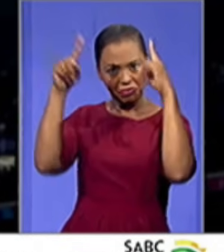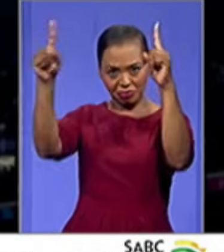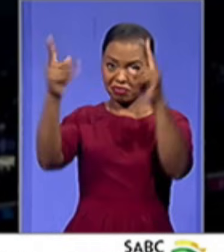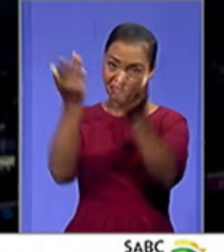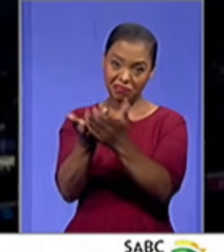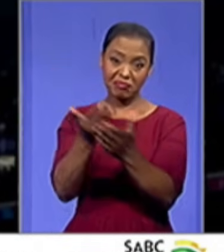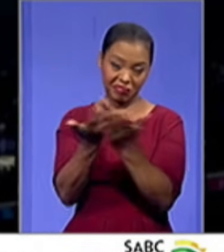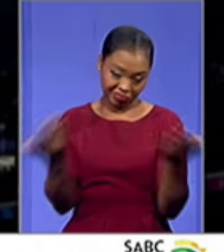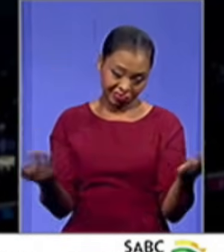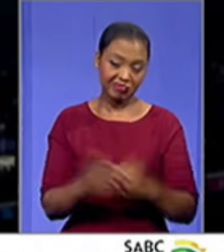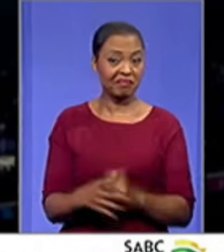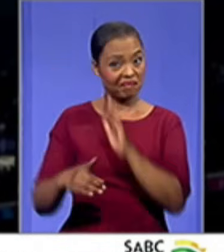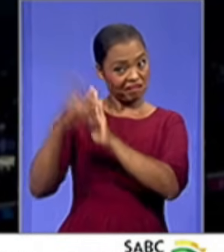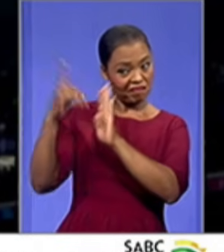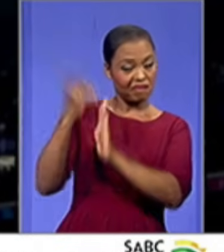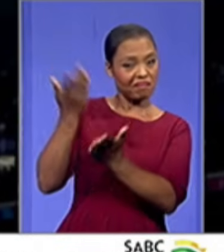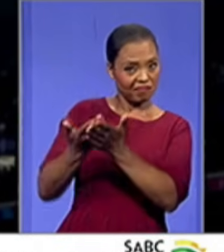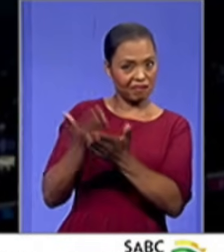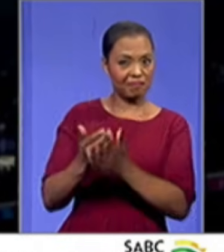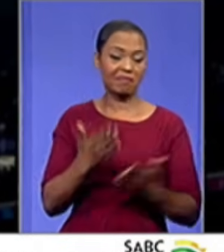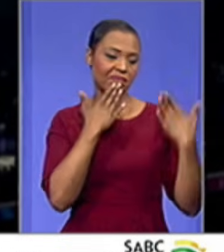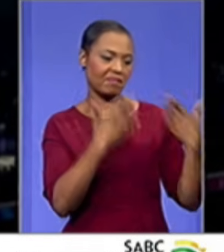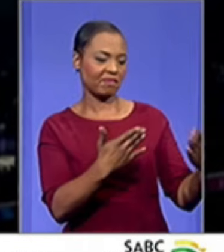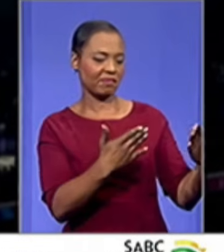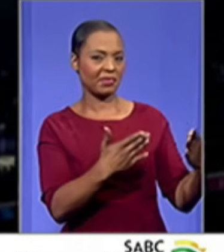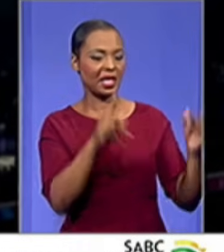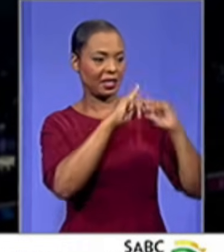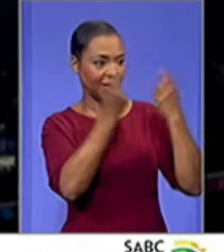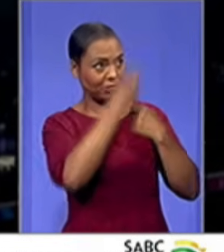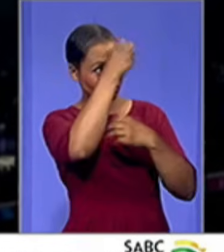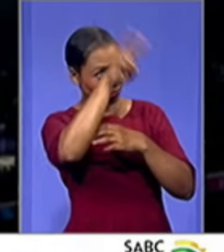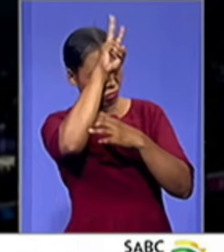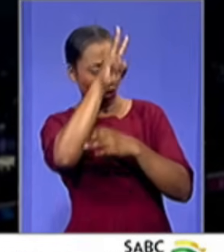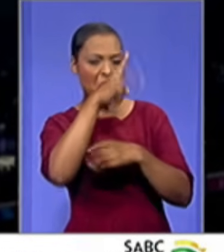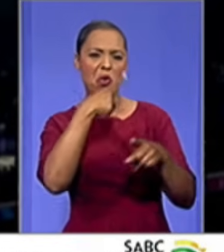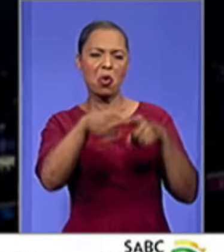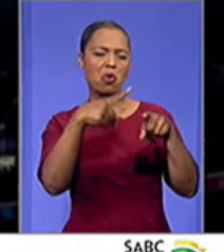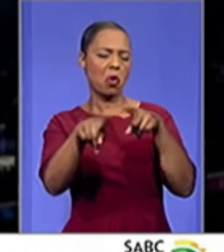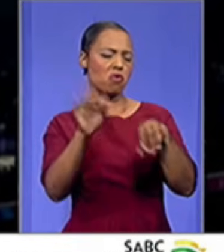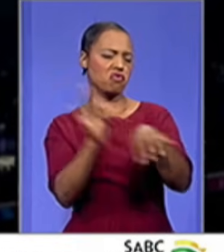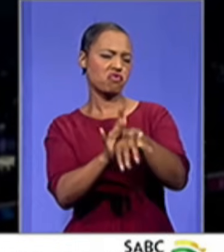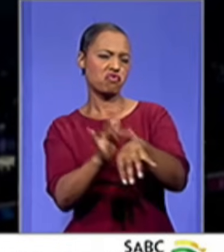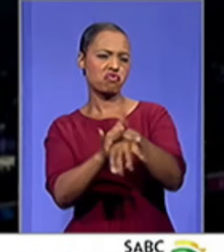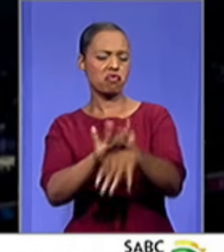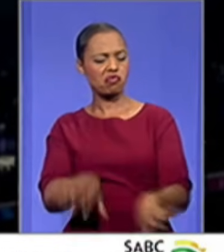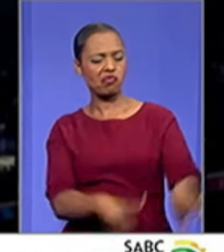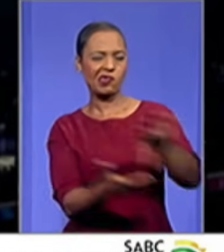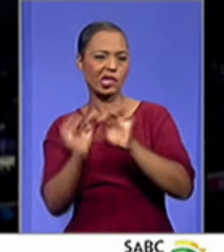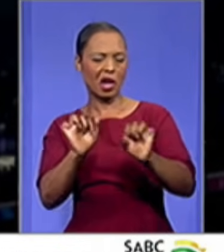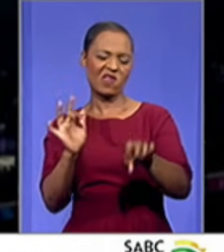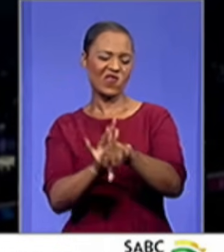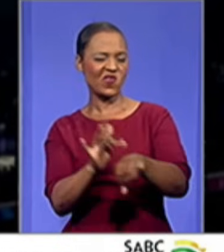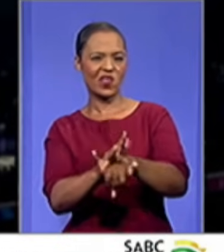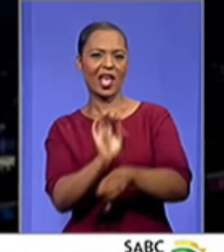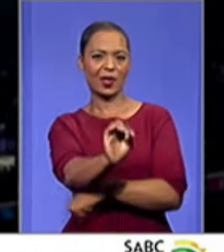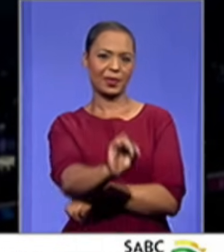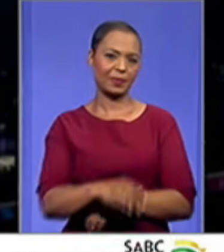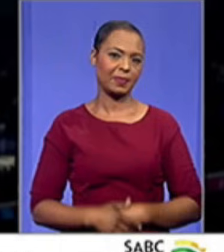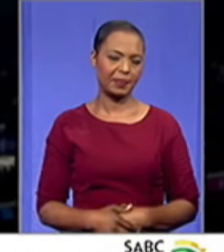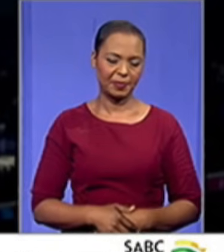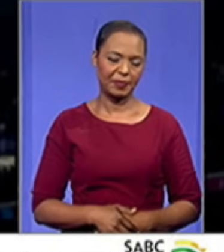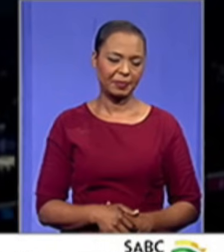gongwe, mme a ke leboge setlhopha sa di-Springbok ka motshameko o montle o ba o tshamekileng kgatlhanong le naga ya